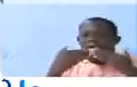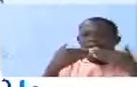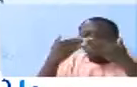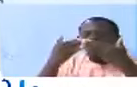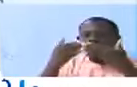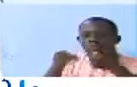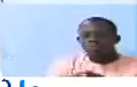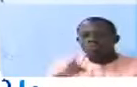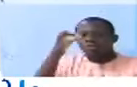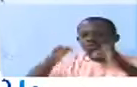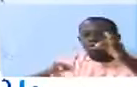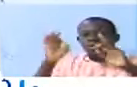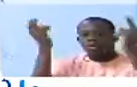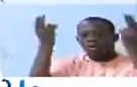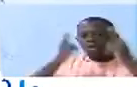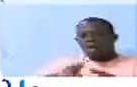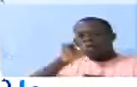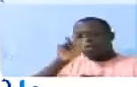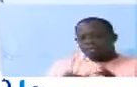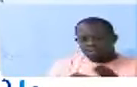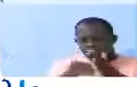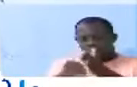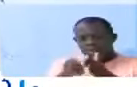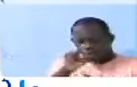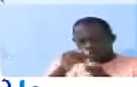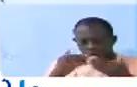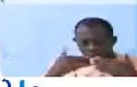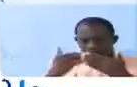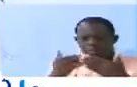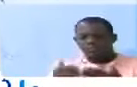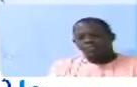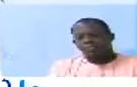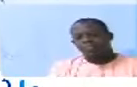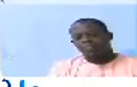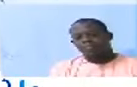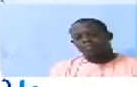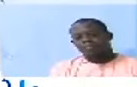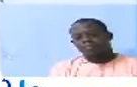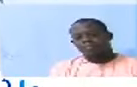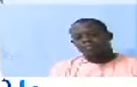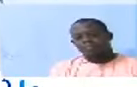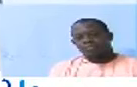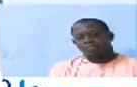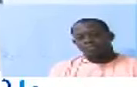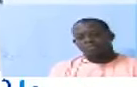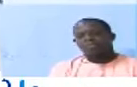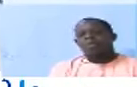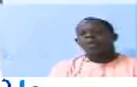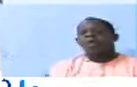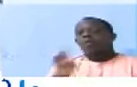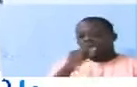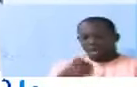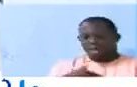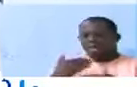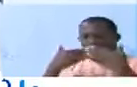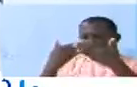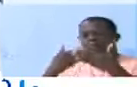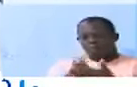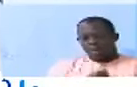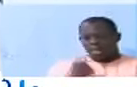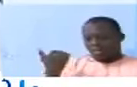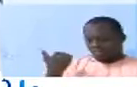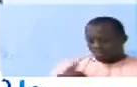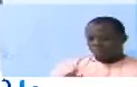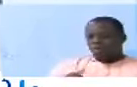ban ani nga wala fu na molen wato mi ne yofu mo mo se lawyer ta. This is what I told my people because